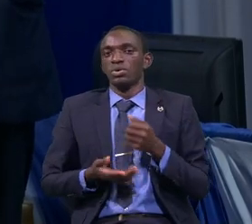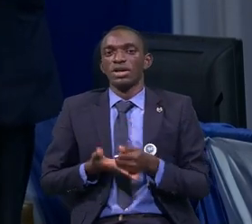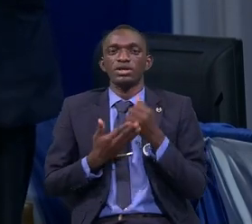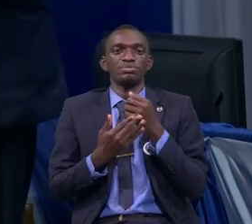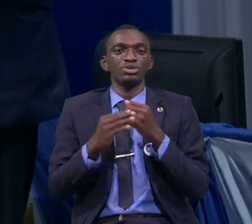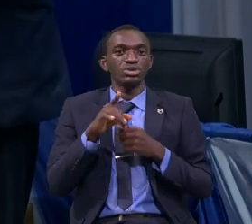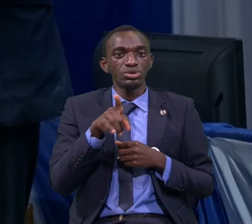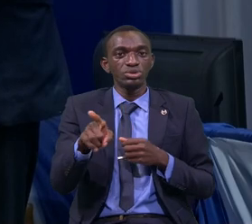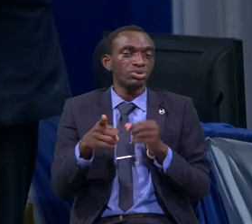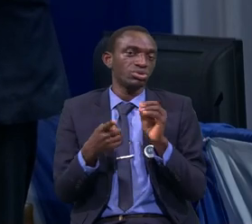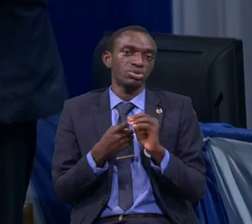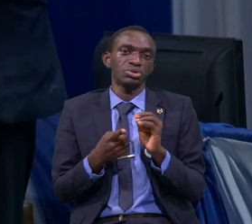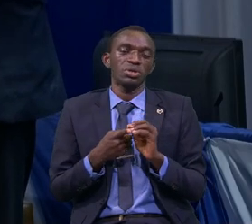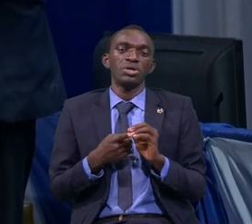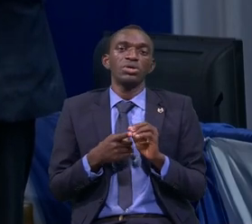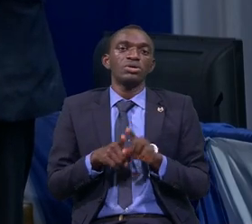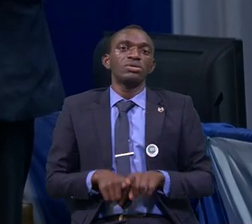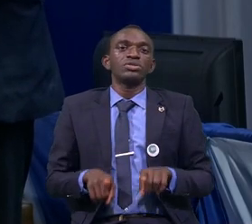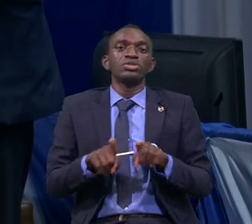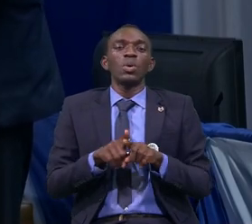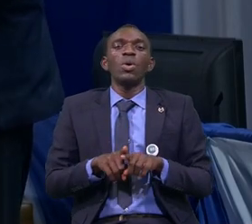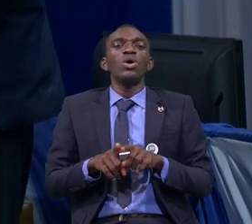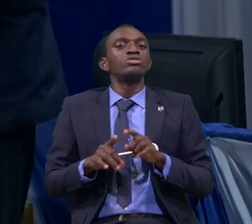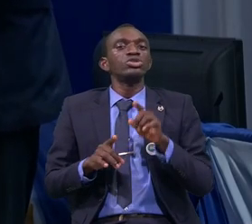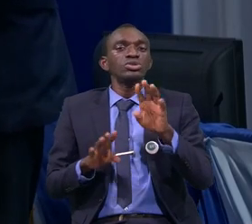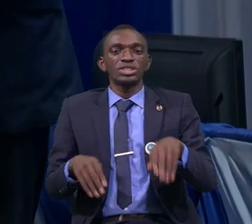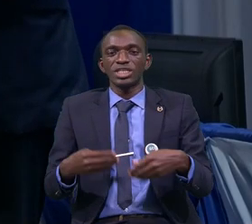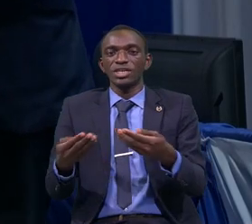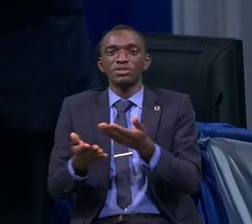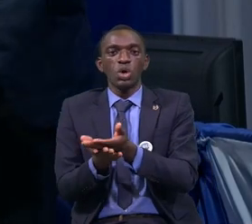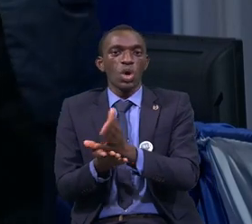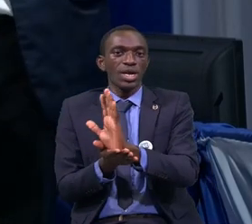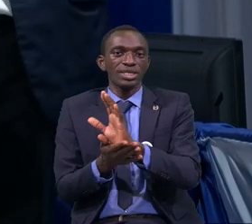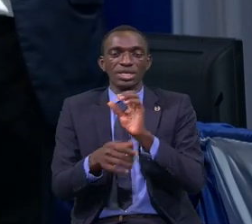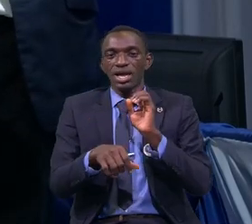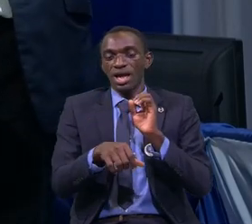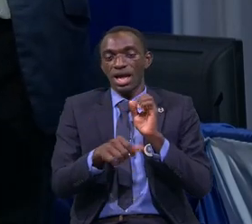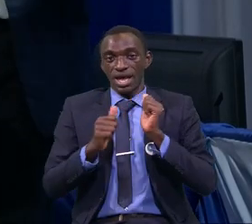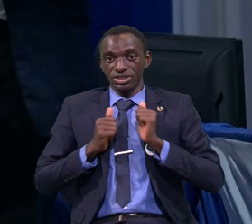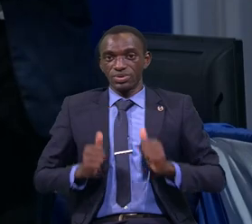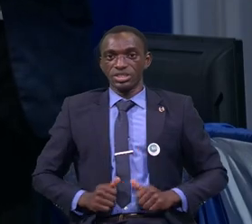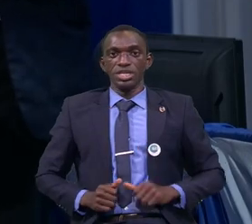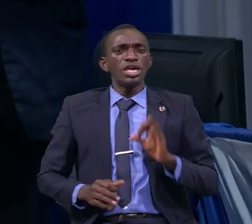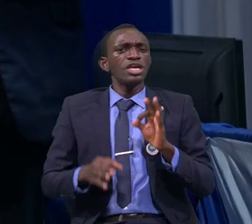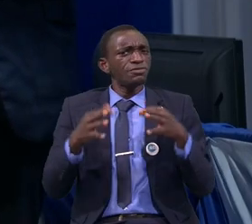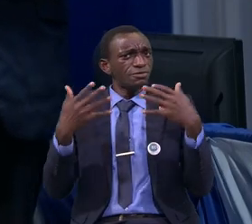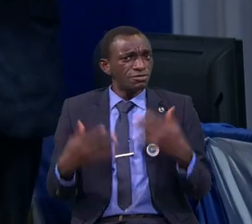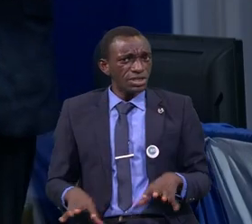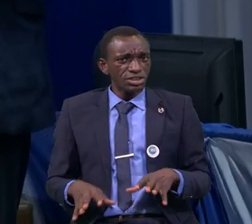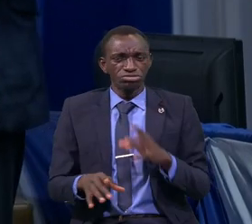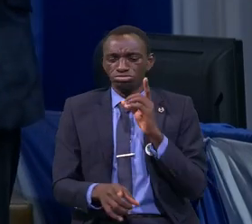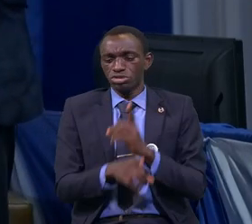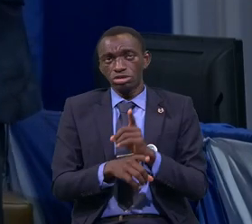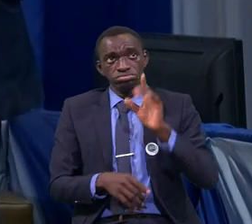You give the correct address. If we are finished, just indicate by lifting up